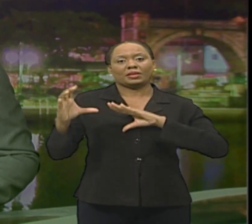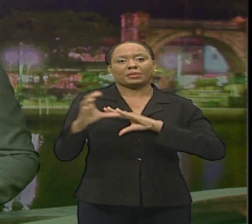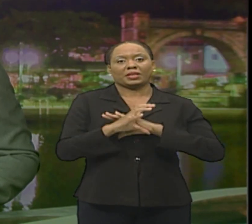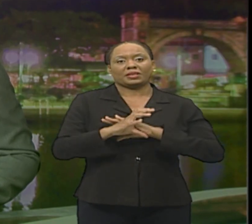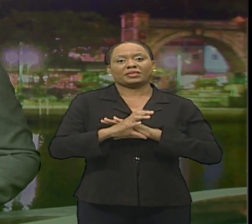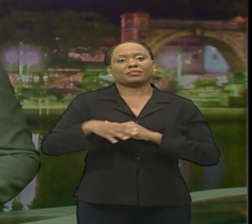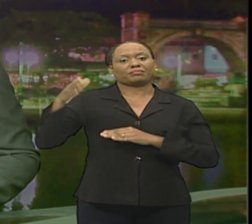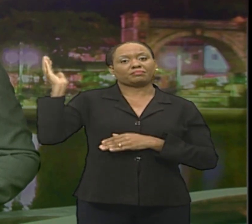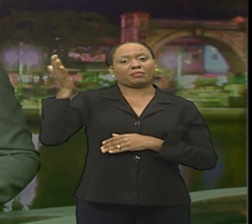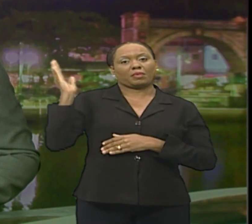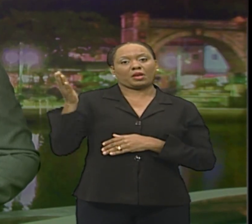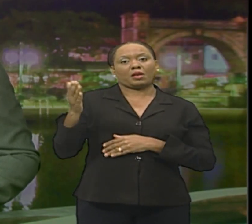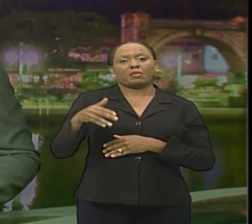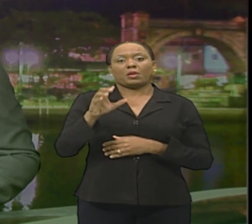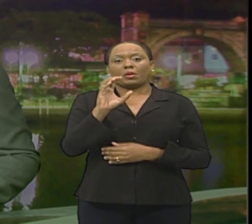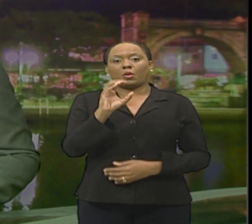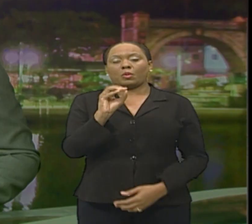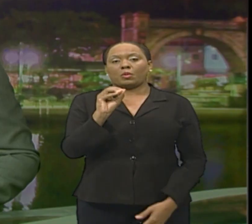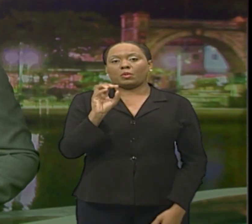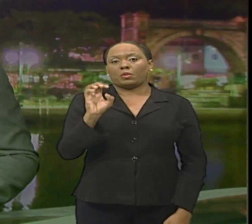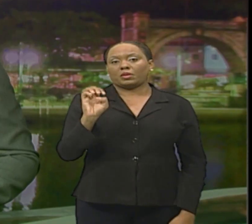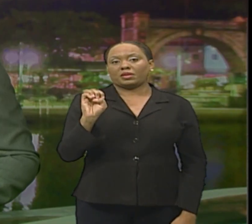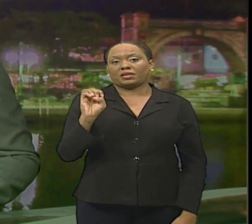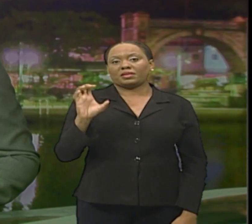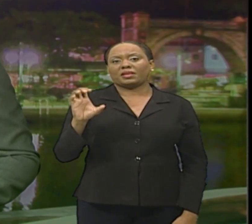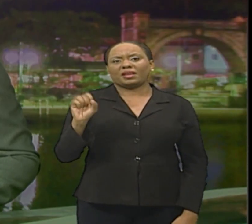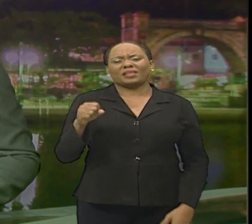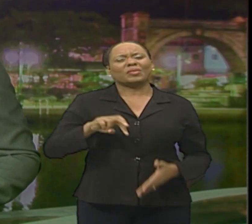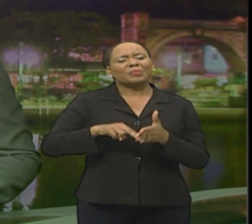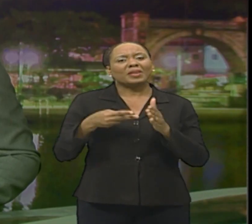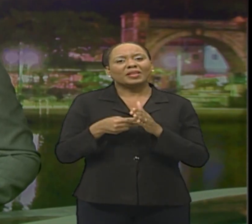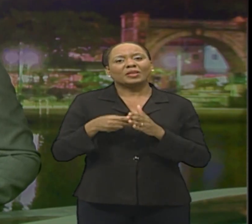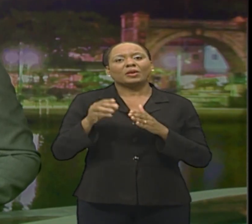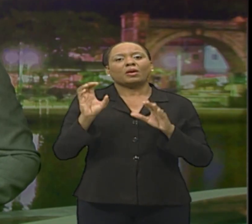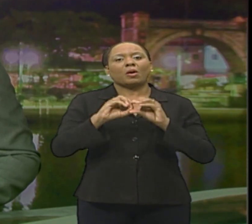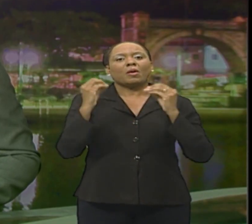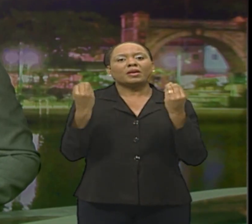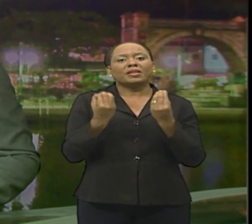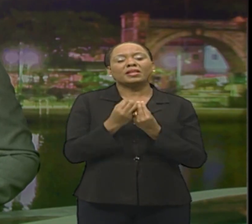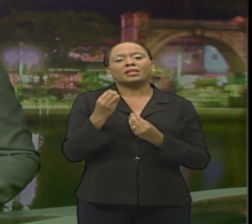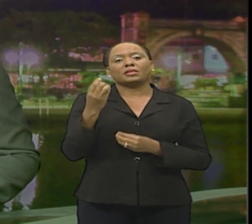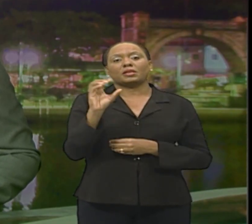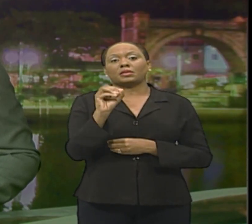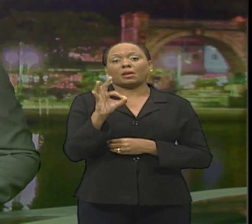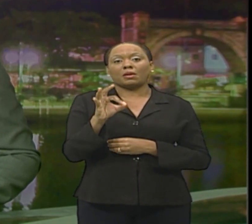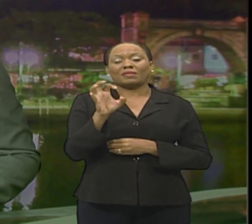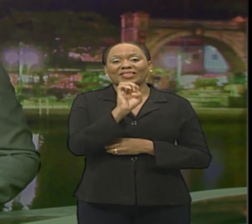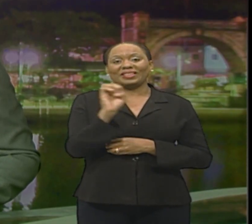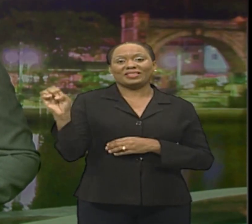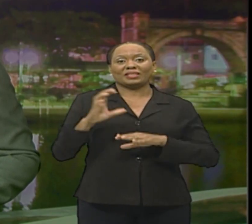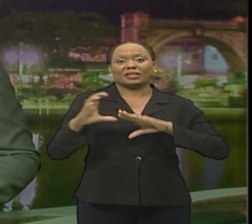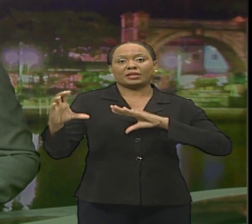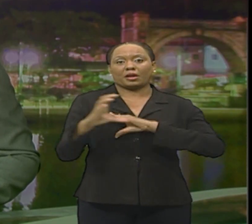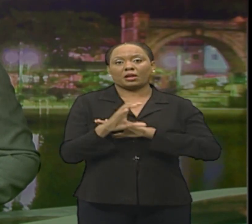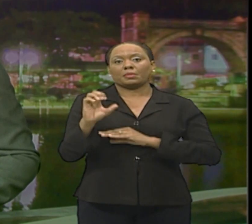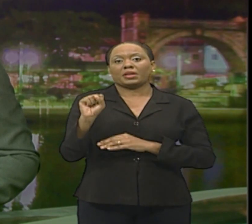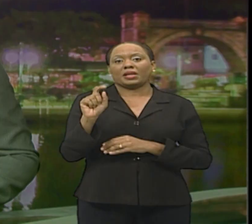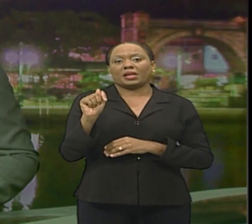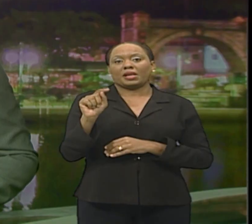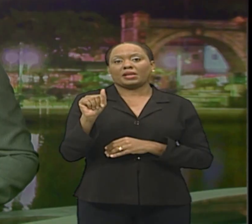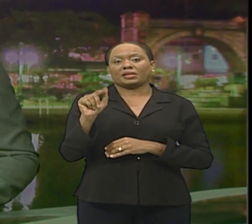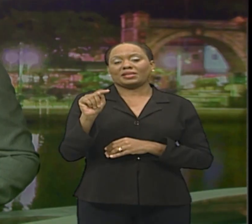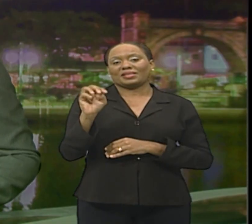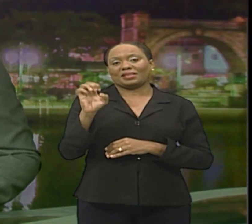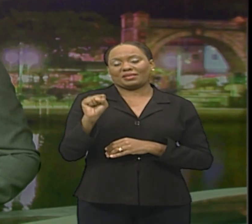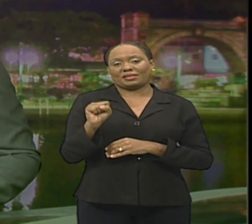65th meeting of the Organization of the Eastern Caribbean States, or OECS Authority, to which she was invited as a